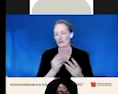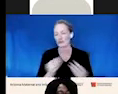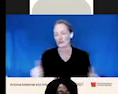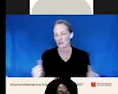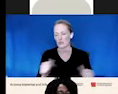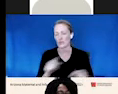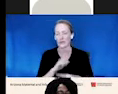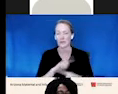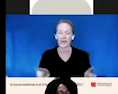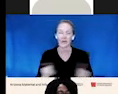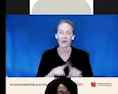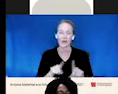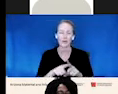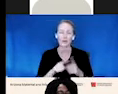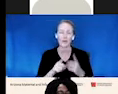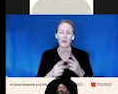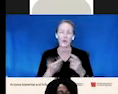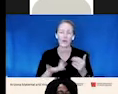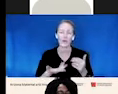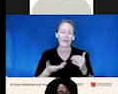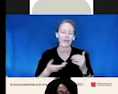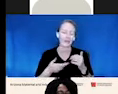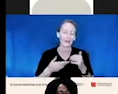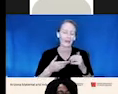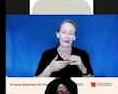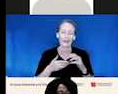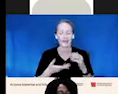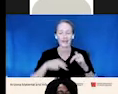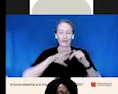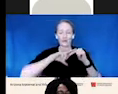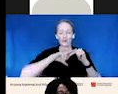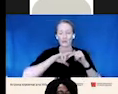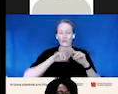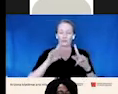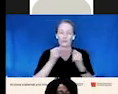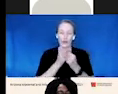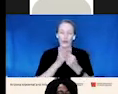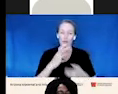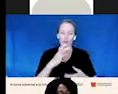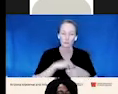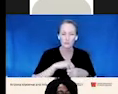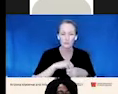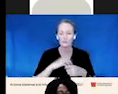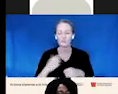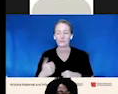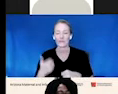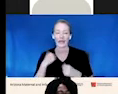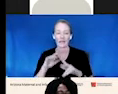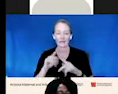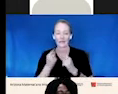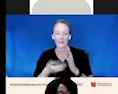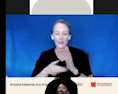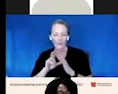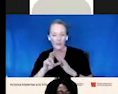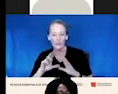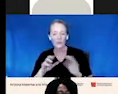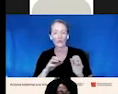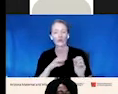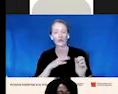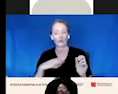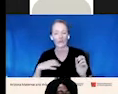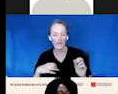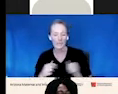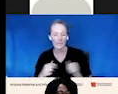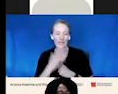tribal participation in maternal mortality review committees and infant mortality review committees. I know the National Indian Health Board has